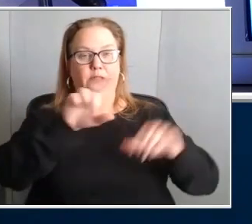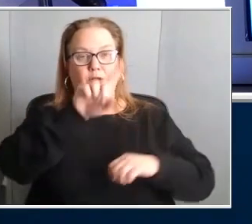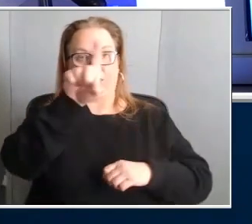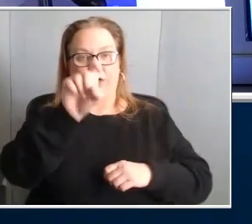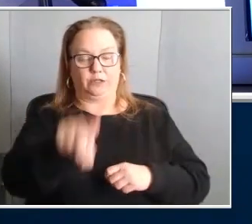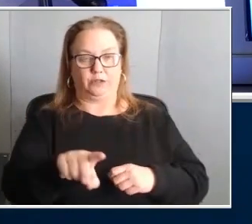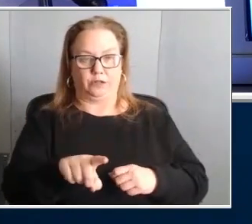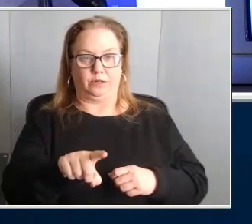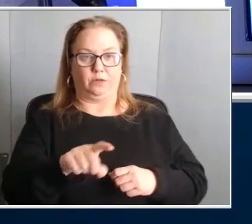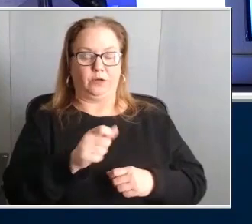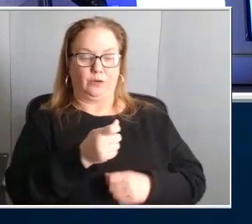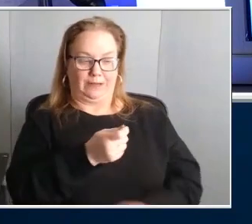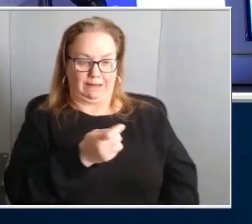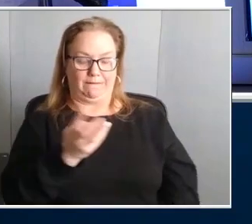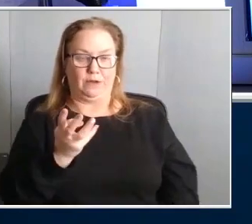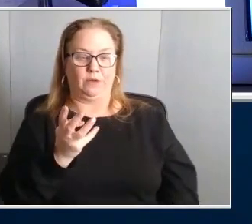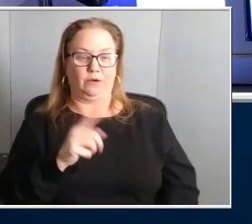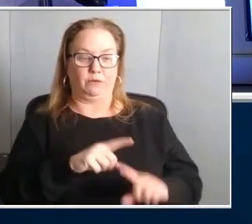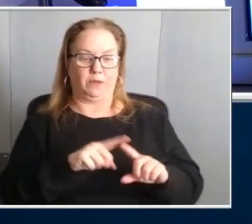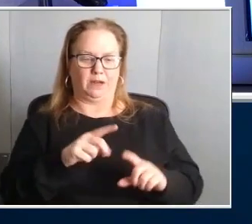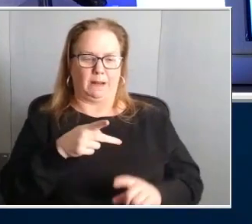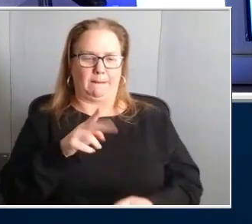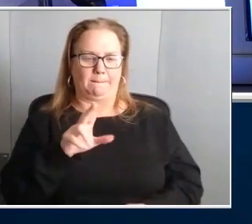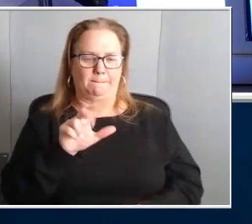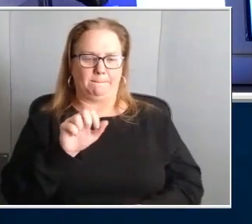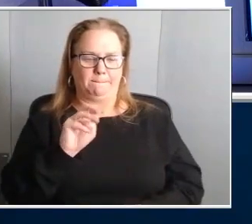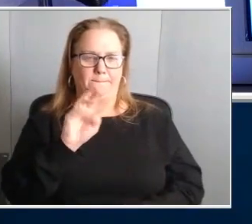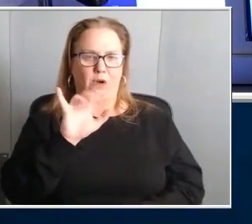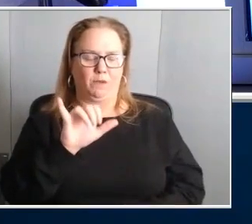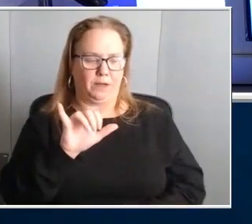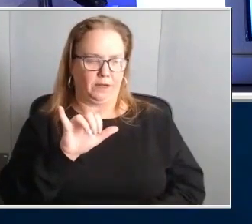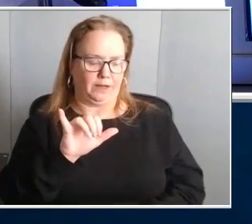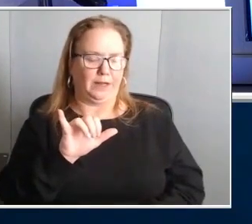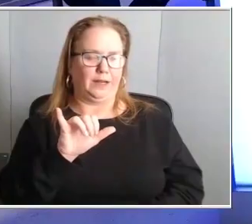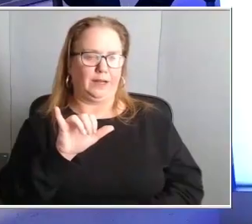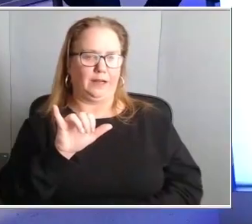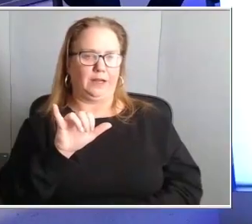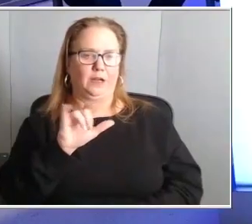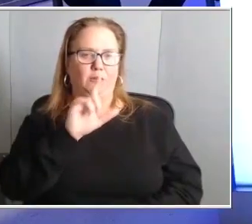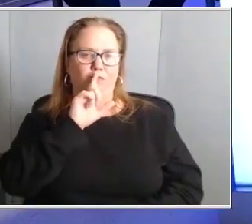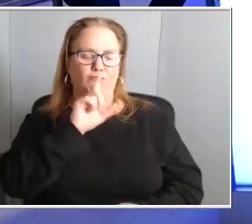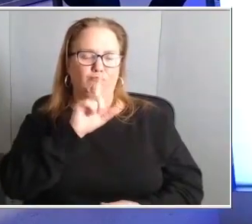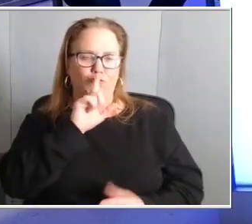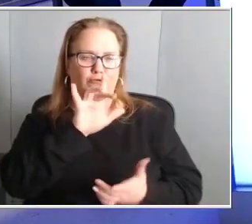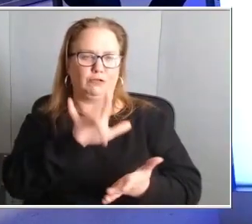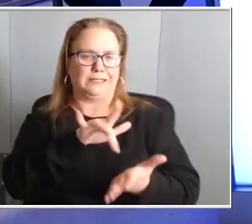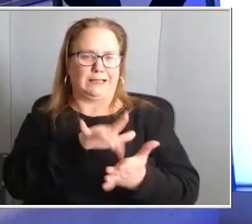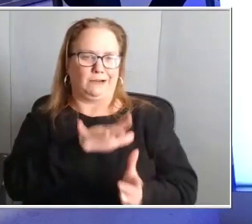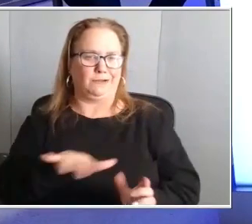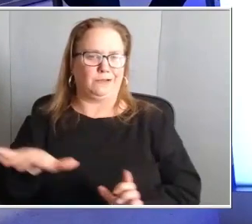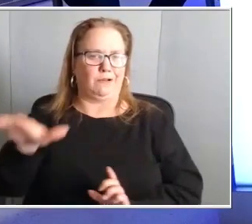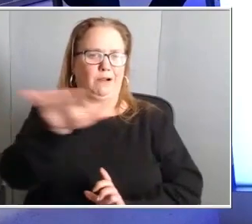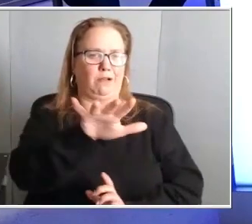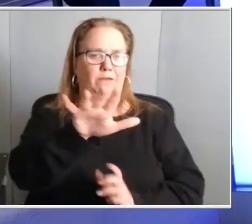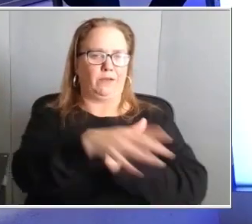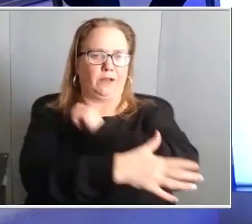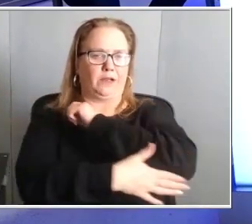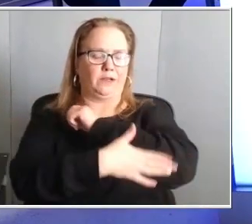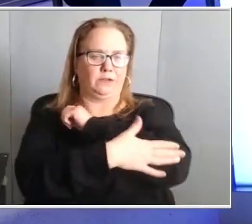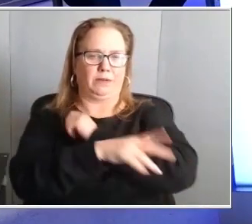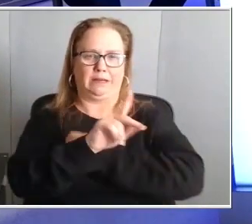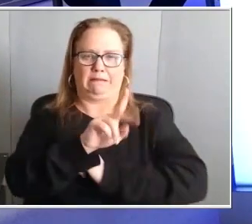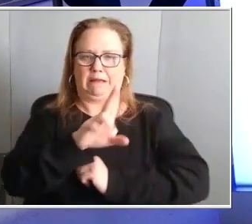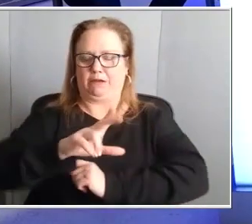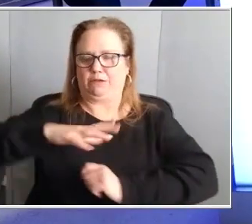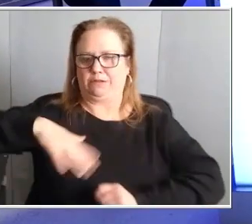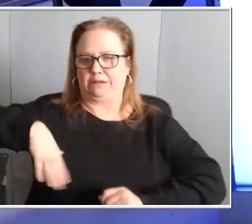are doing a few, but there are some pulmonary thromboembolectomy true centers around the country. But I don't know that we haven't developed that as